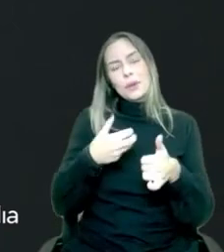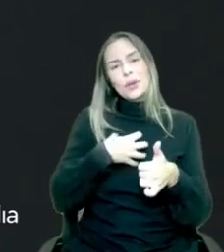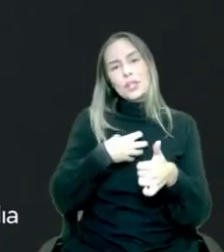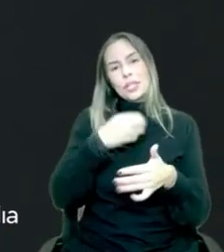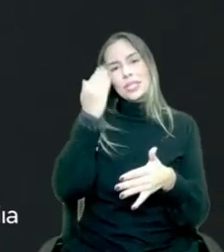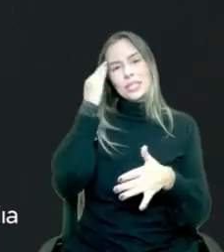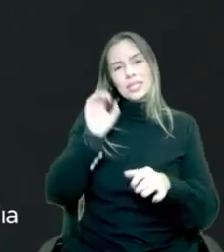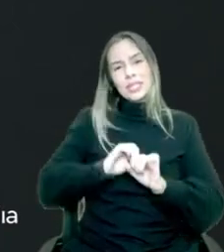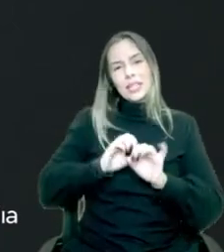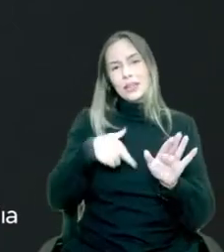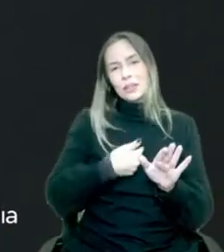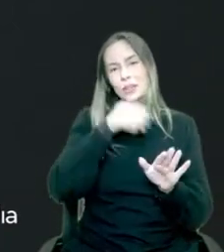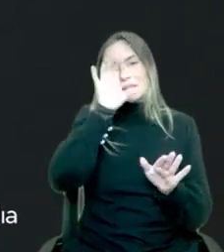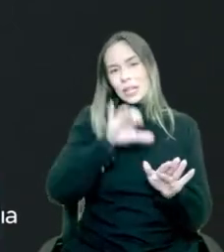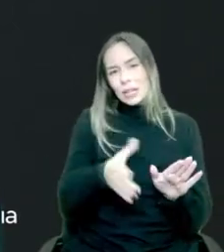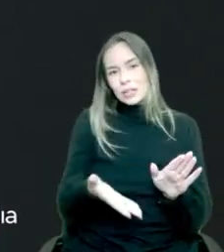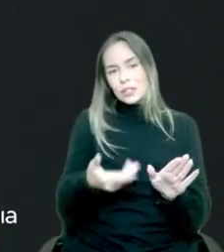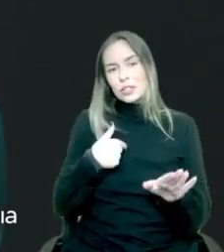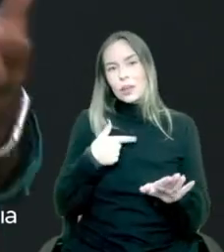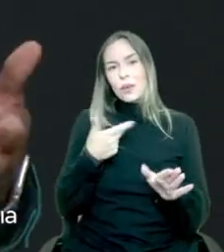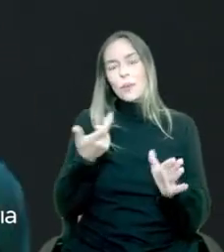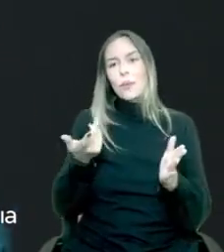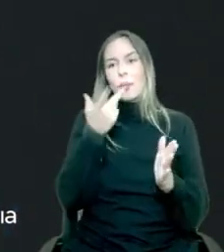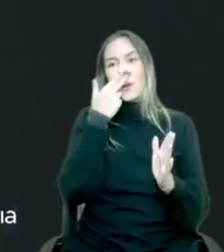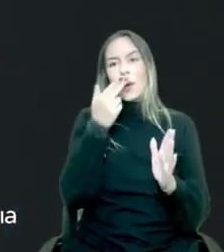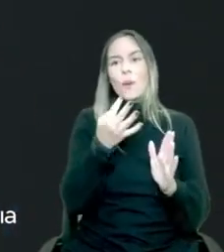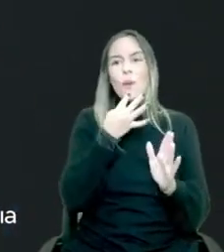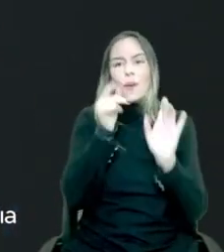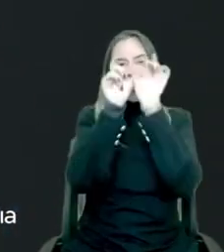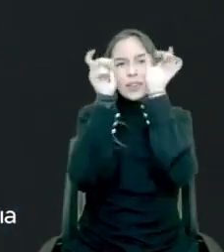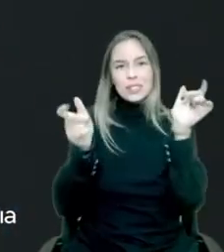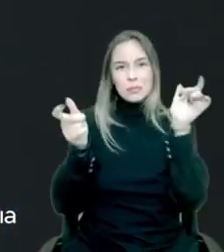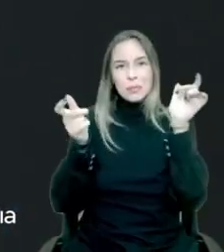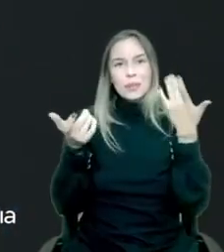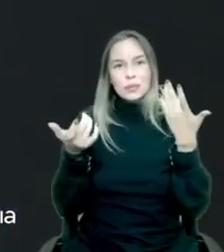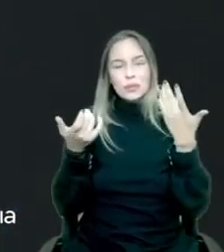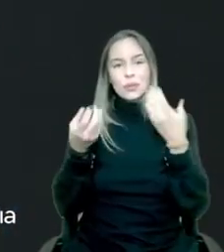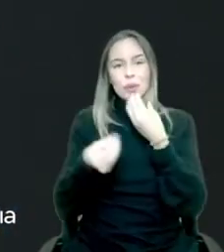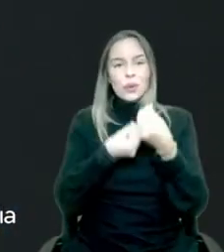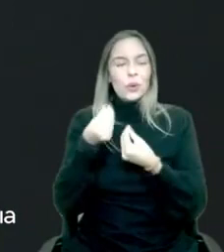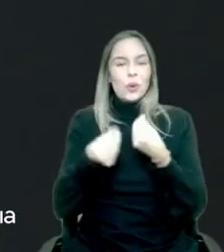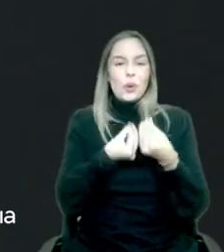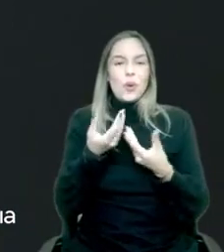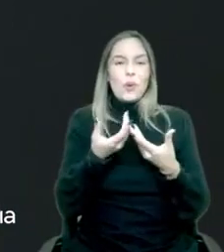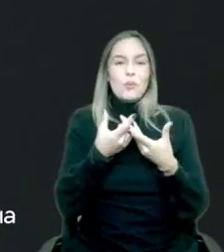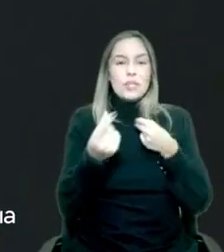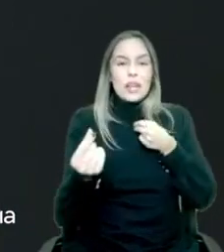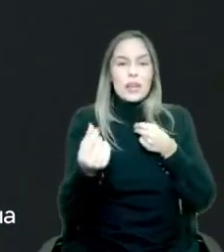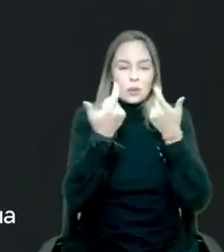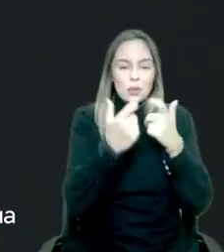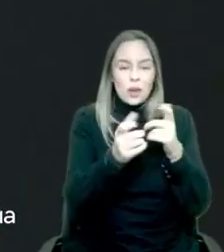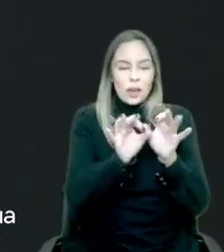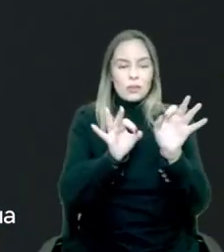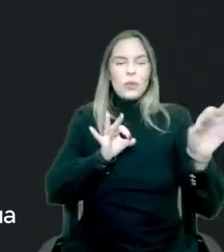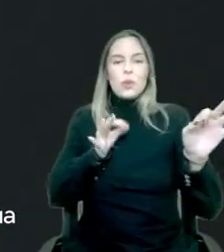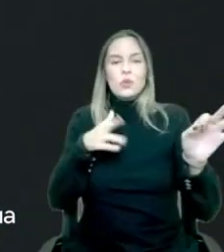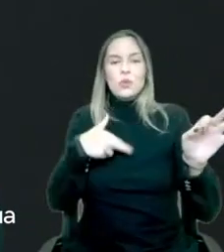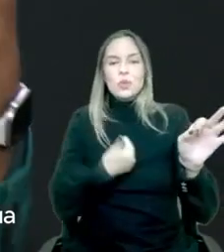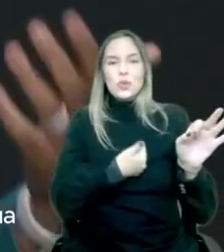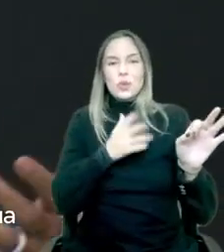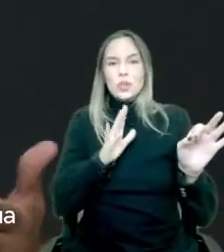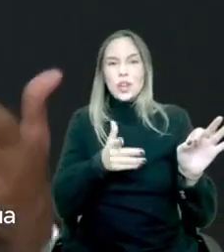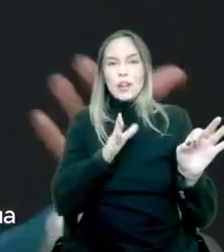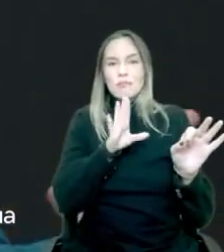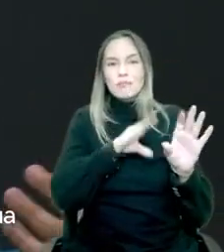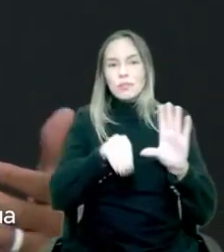know our customers better. And a lot of times we can't get out to those places and those remote places, or we can't always speak to our customers all the time. So how